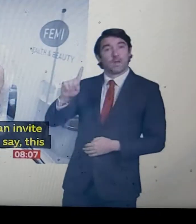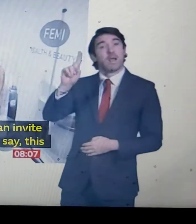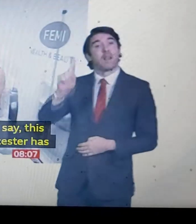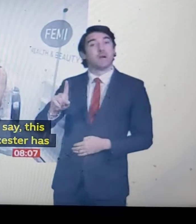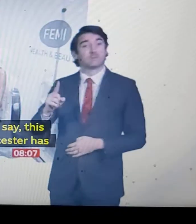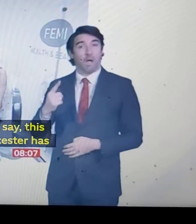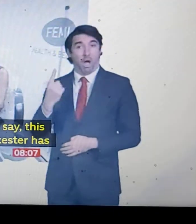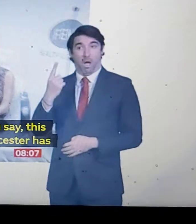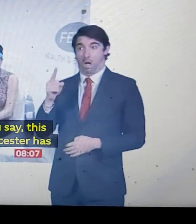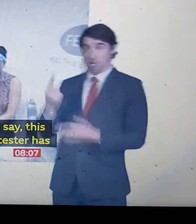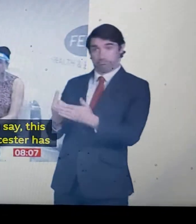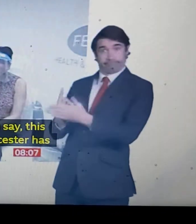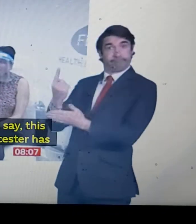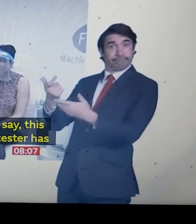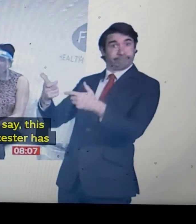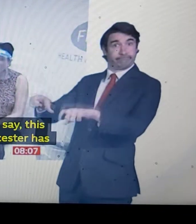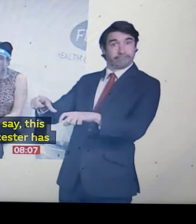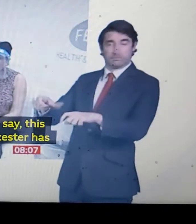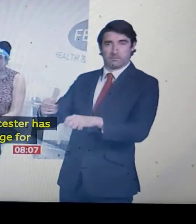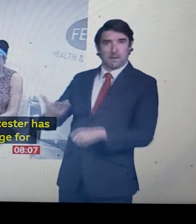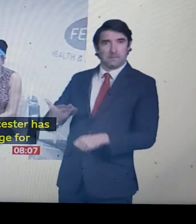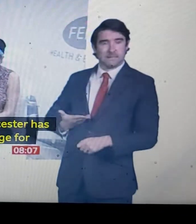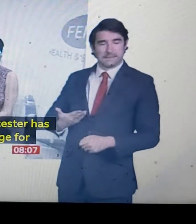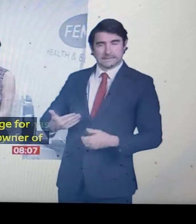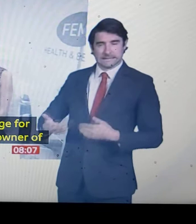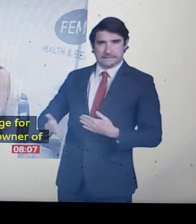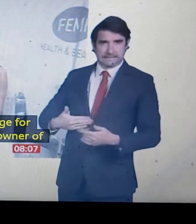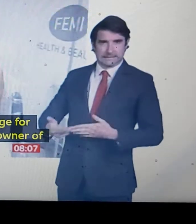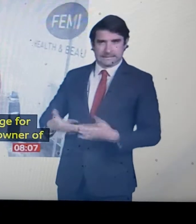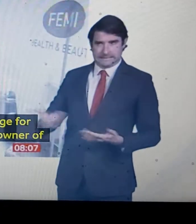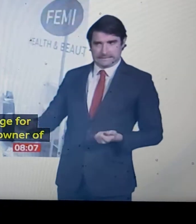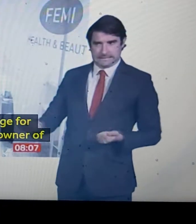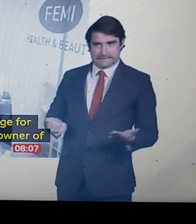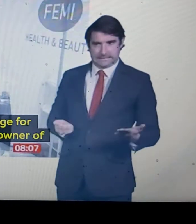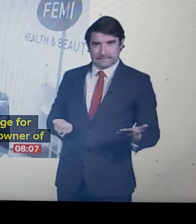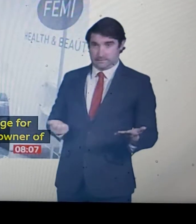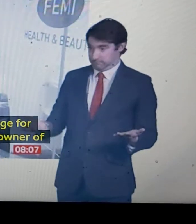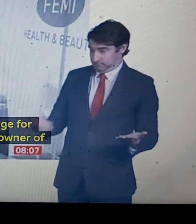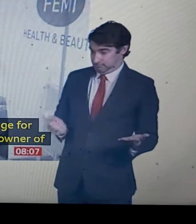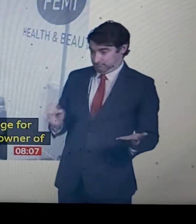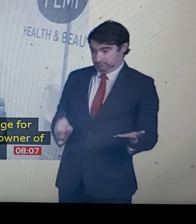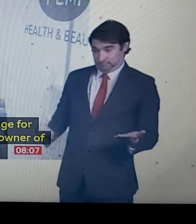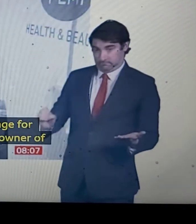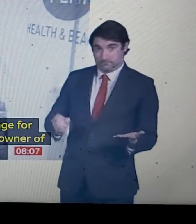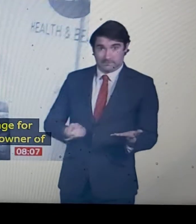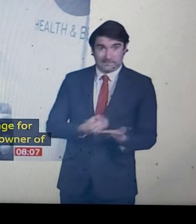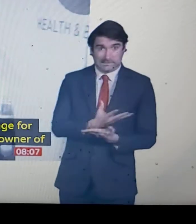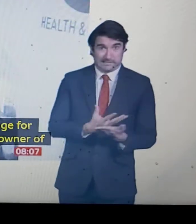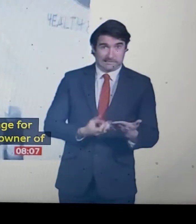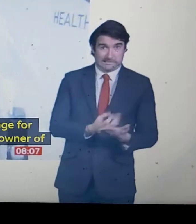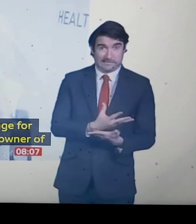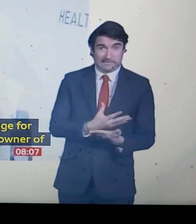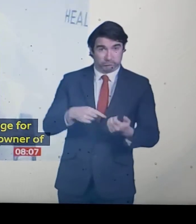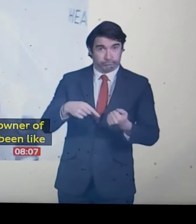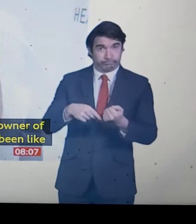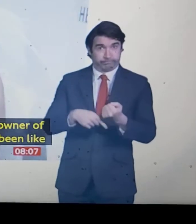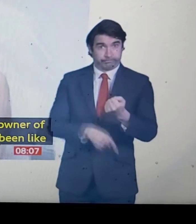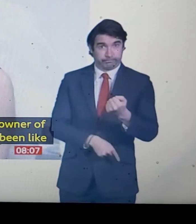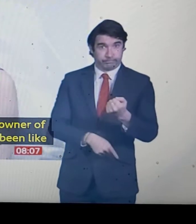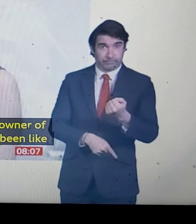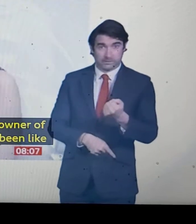Statistics says 150,000 people a fortnight will be tested by October. This is an almost 10